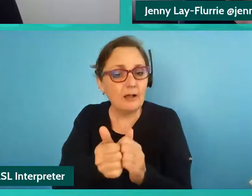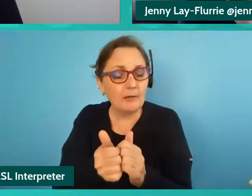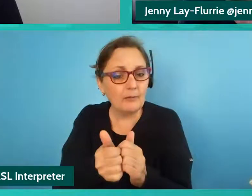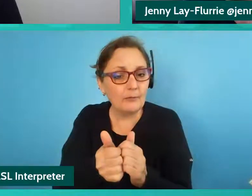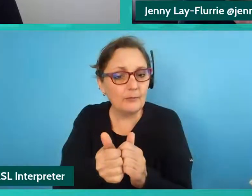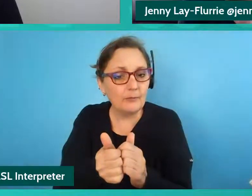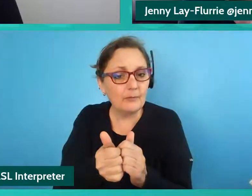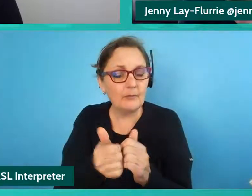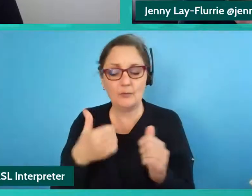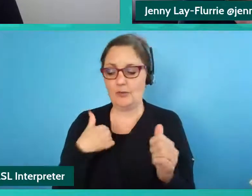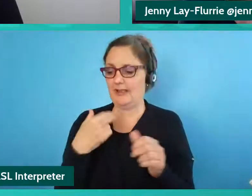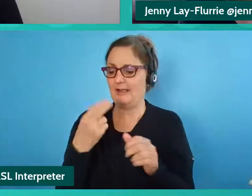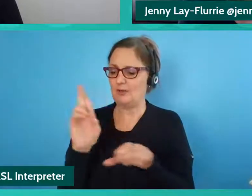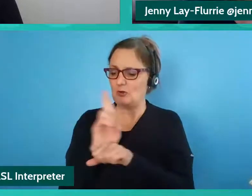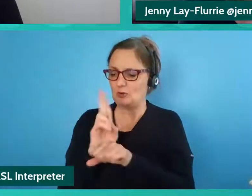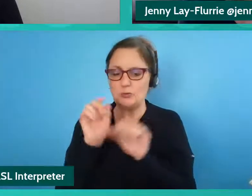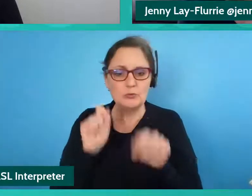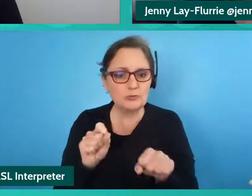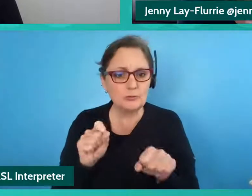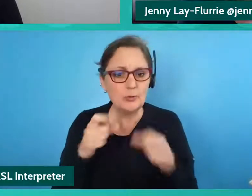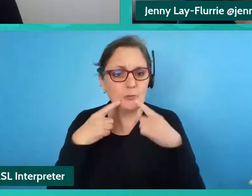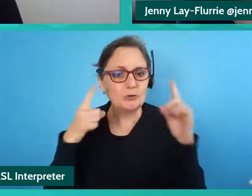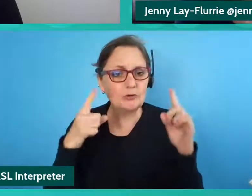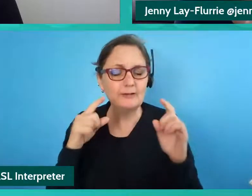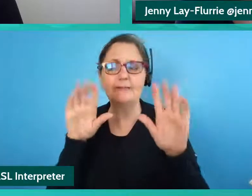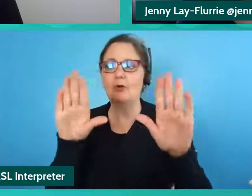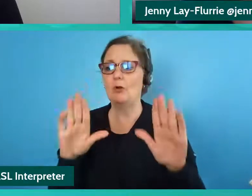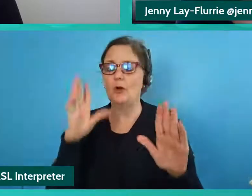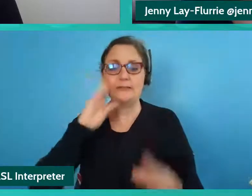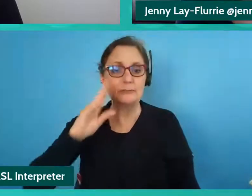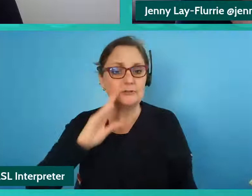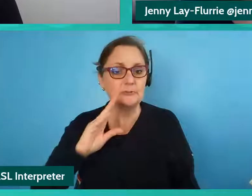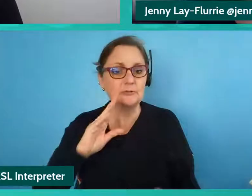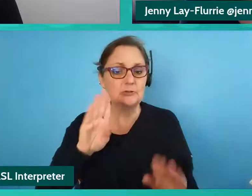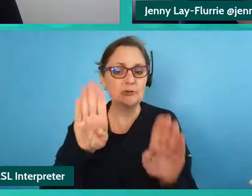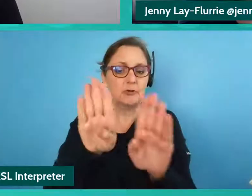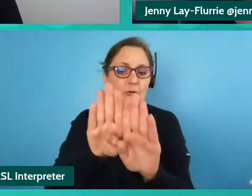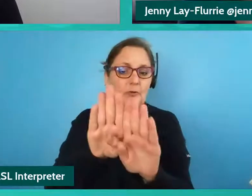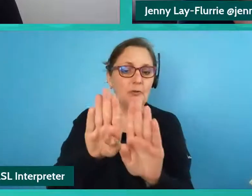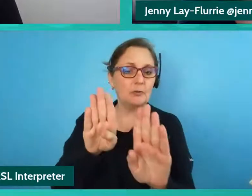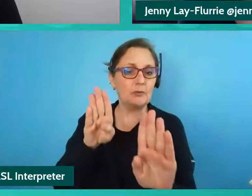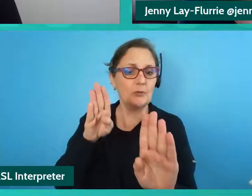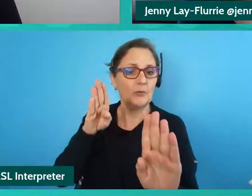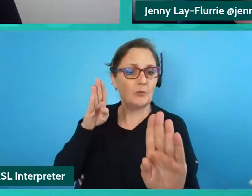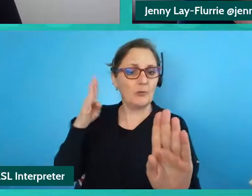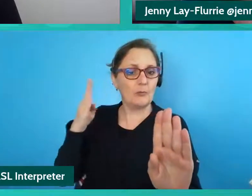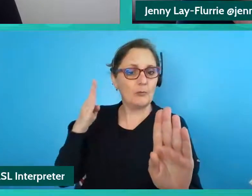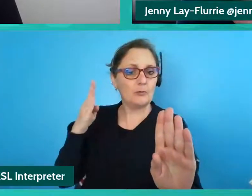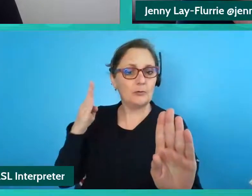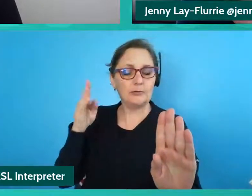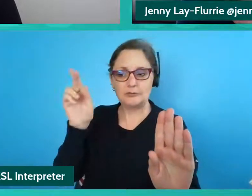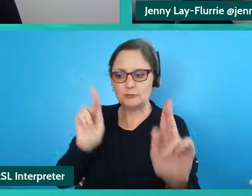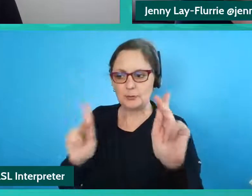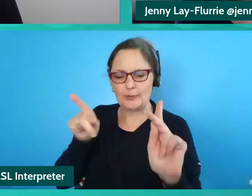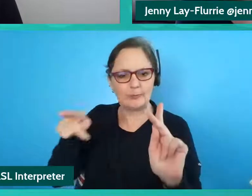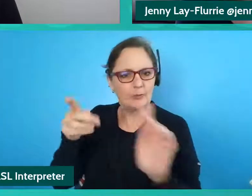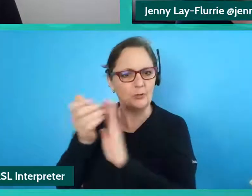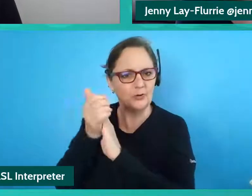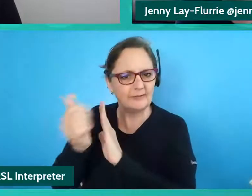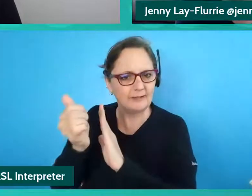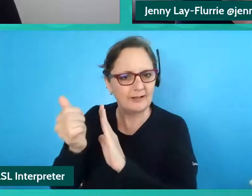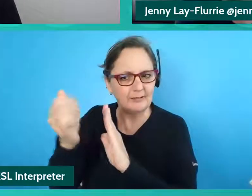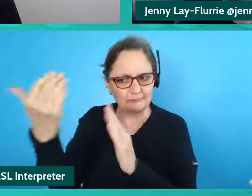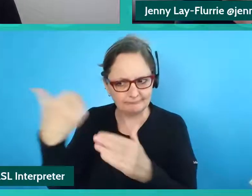having usable, productive, awesome experiences that open the doors to talent with disabilities, whether it's to